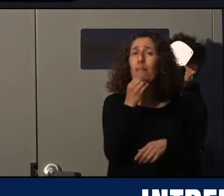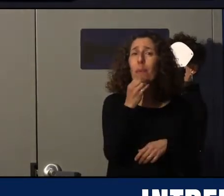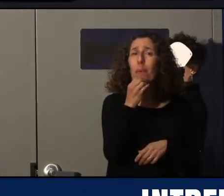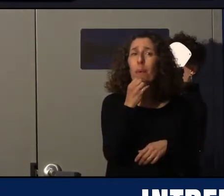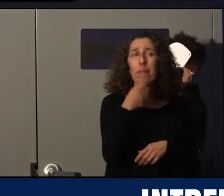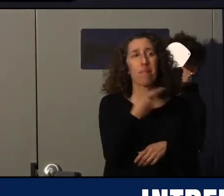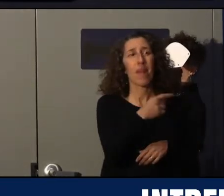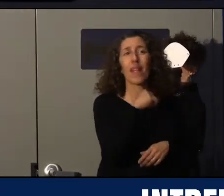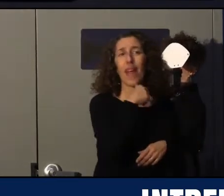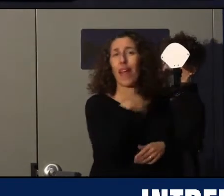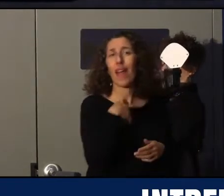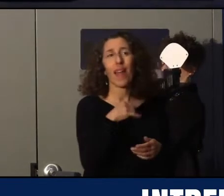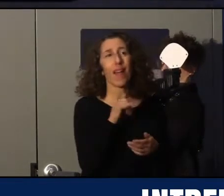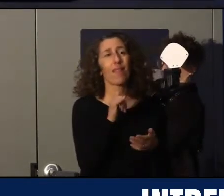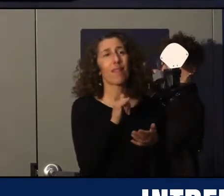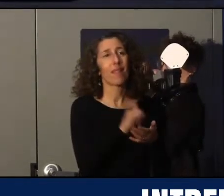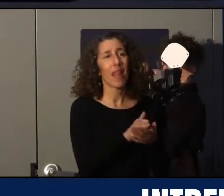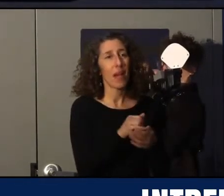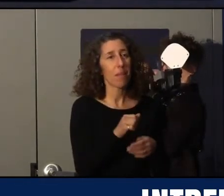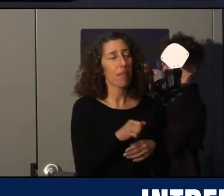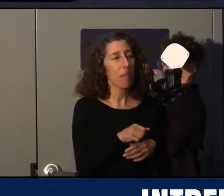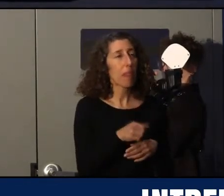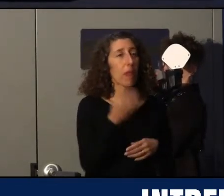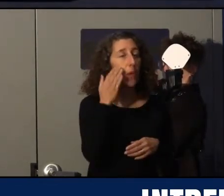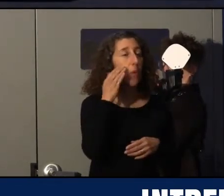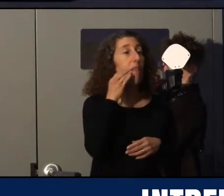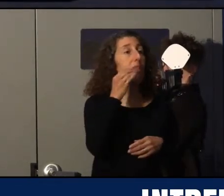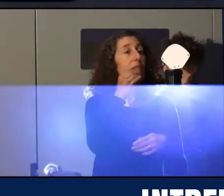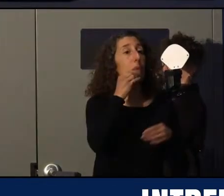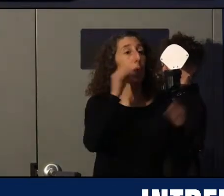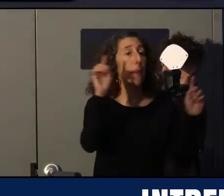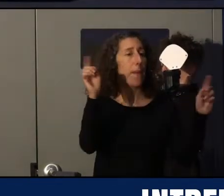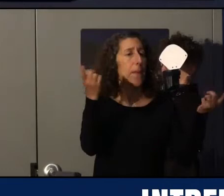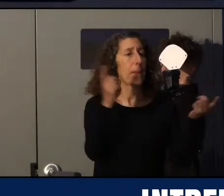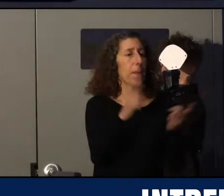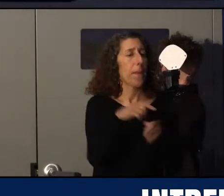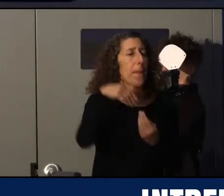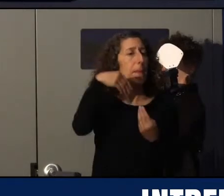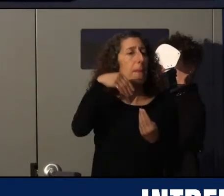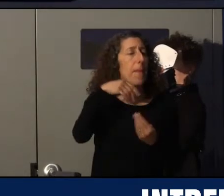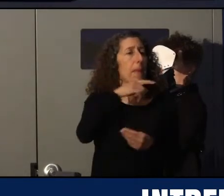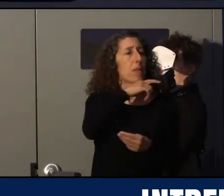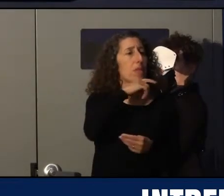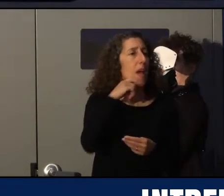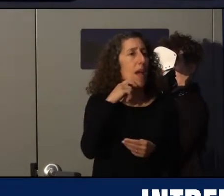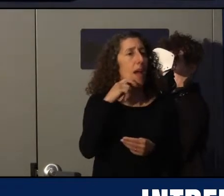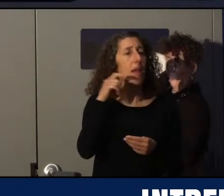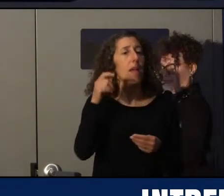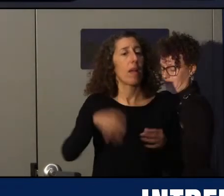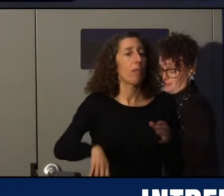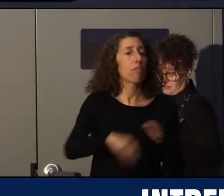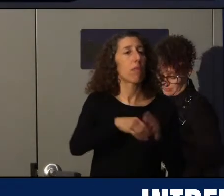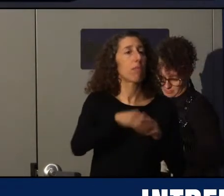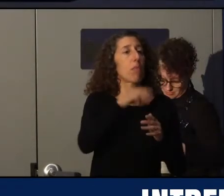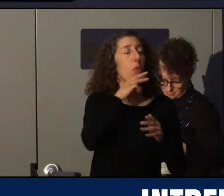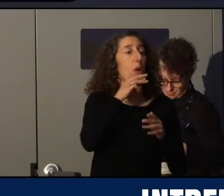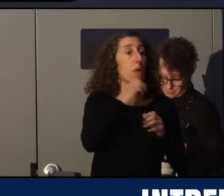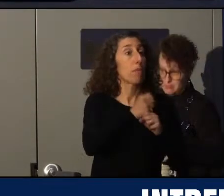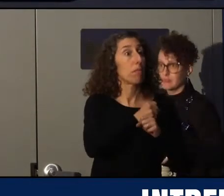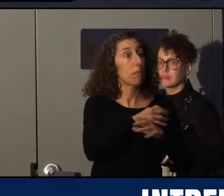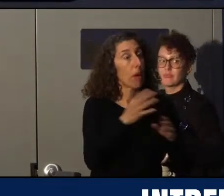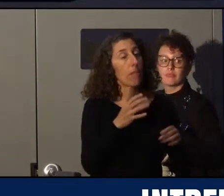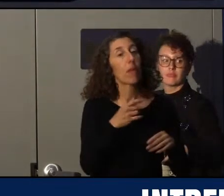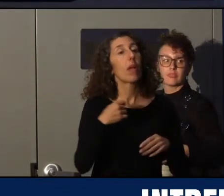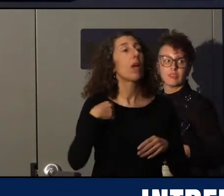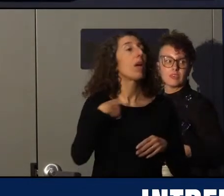or freezing element in the Dragon capsule. It's designed to go to the International Space Station, but we were doing a free flyer mission, so we just